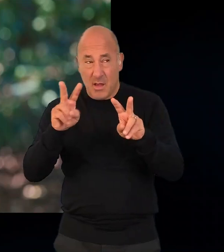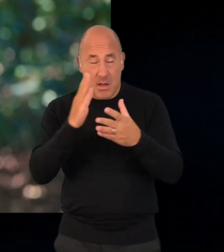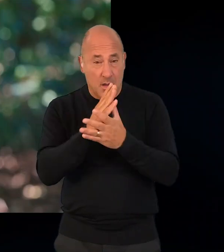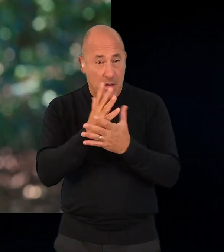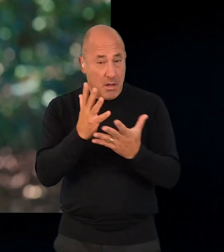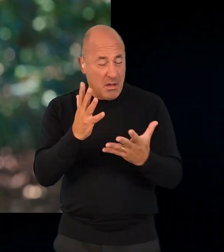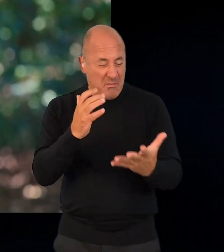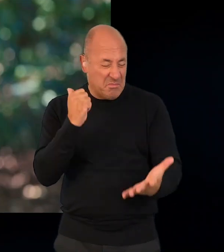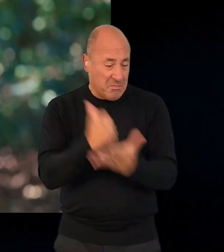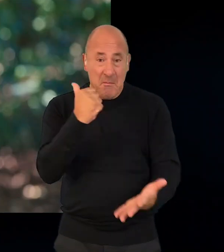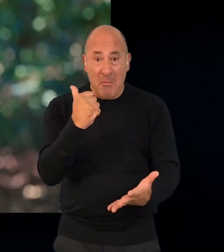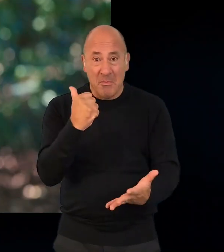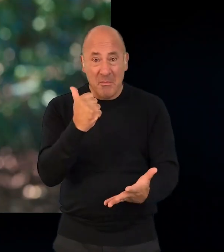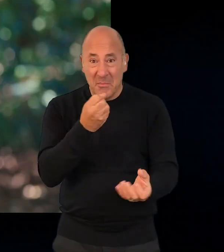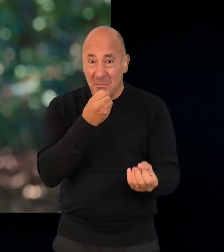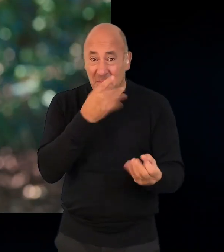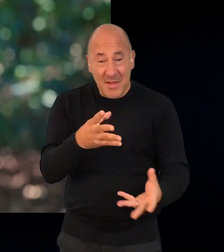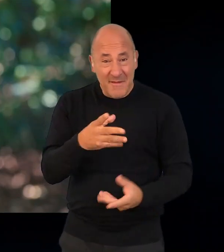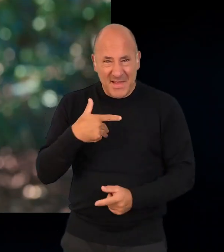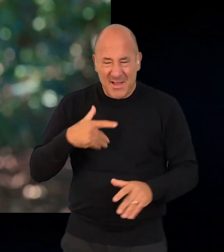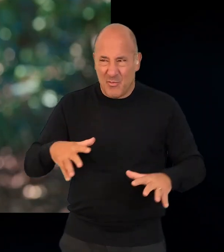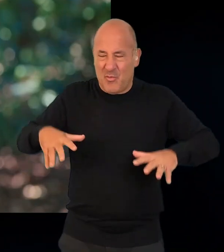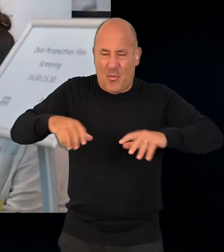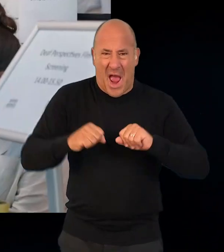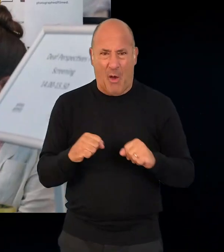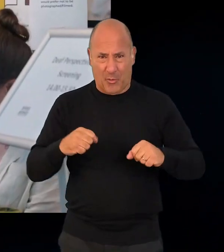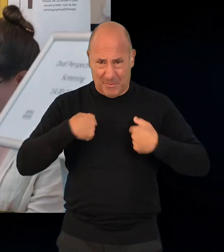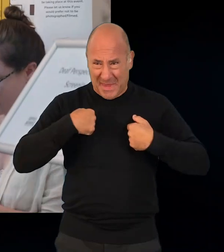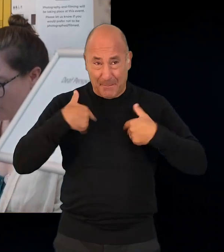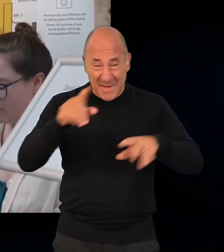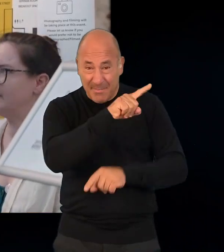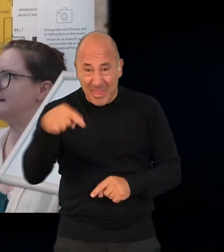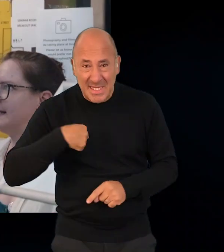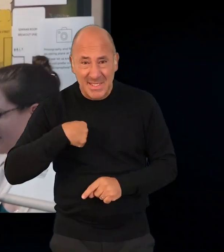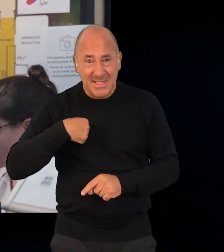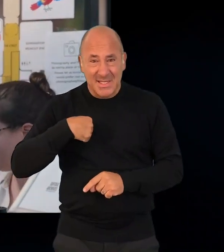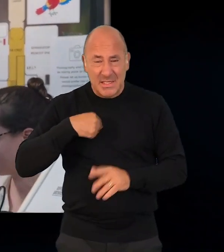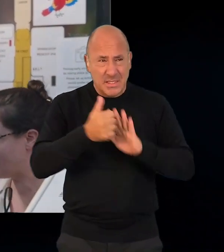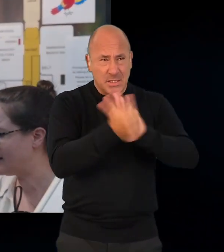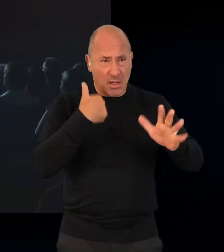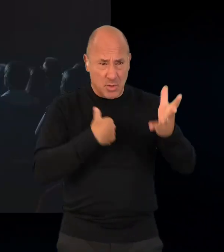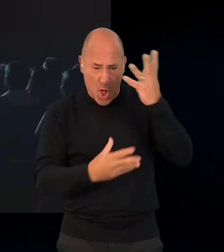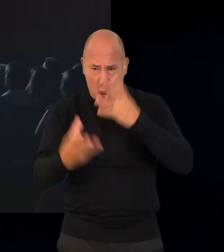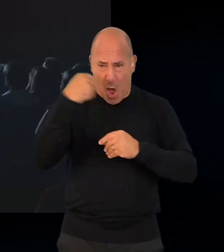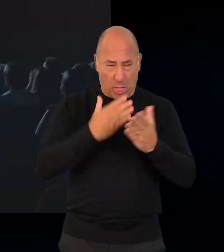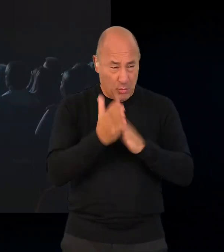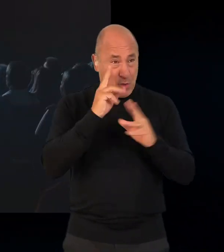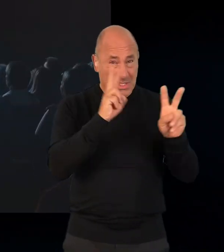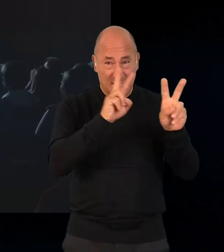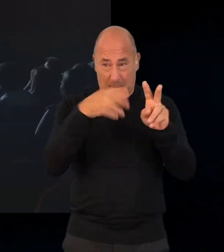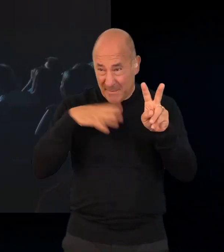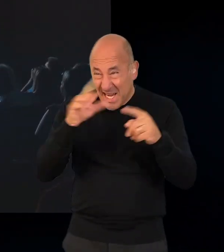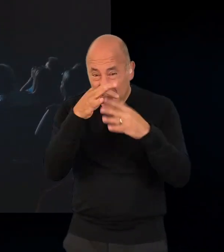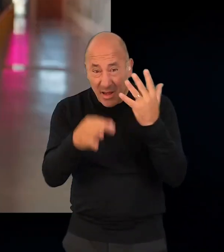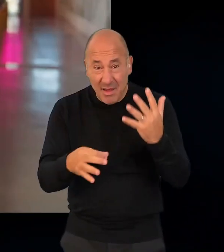and realising that they've done a fantastic job and feeling empowered by what they've done and realising the skills